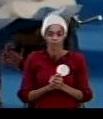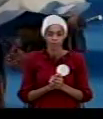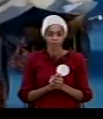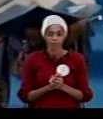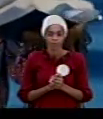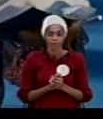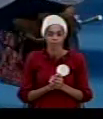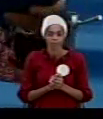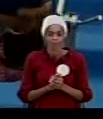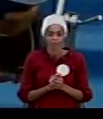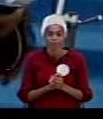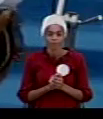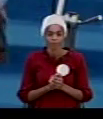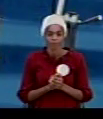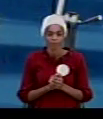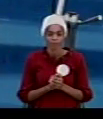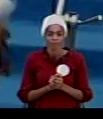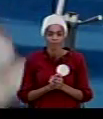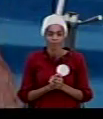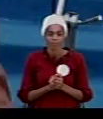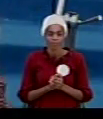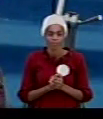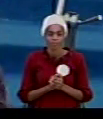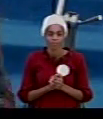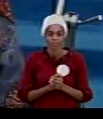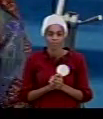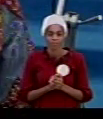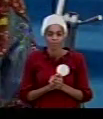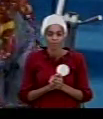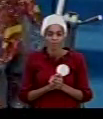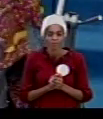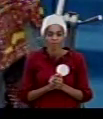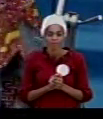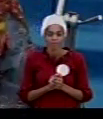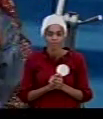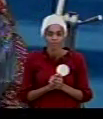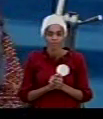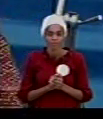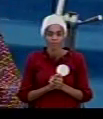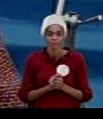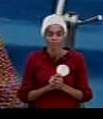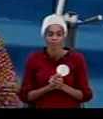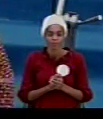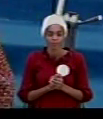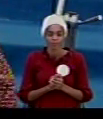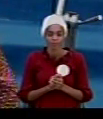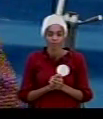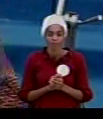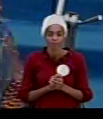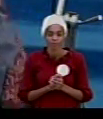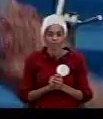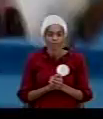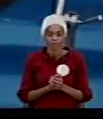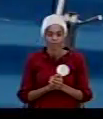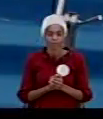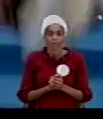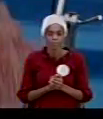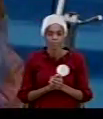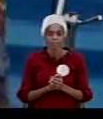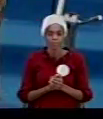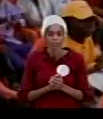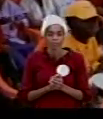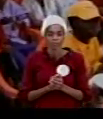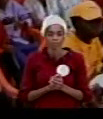ni ojo kerin le logun osu to lo mo ni ijamba lori okada Olorun ma yo me ba mi yin Oluwa